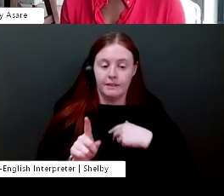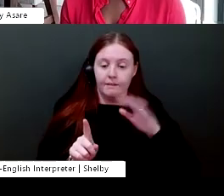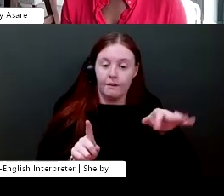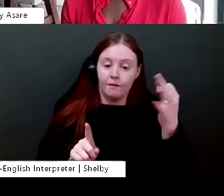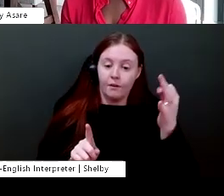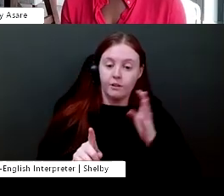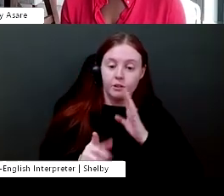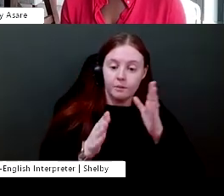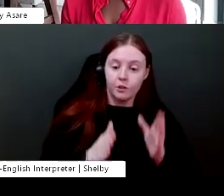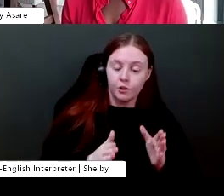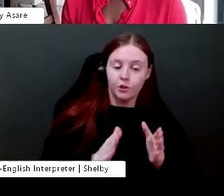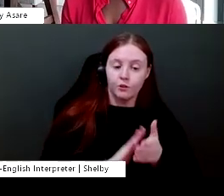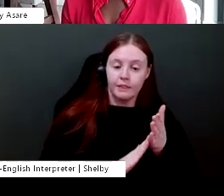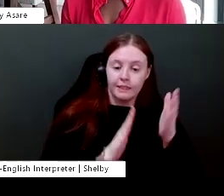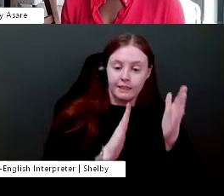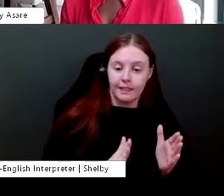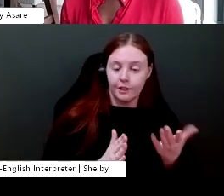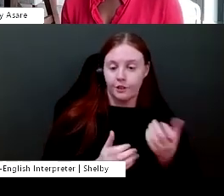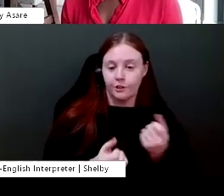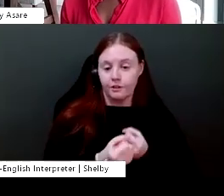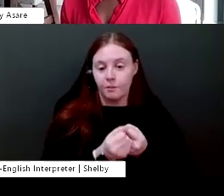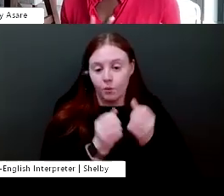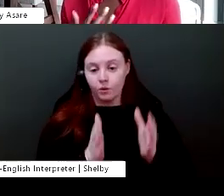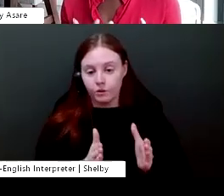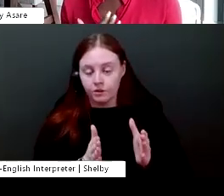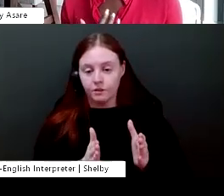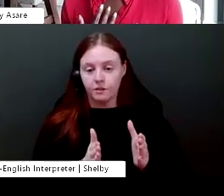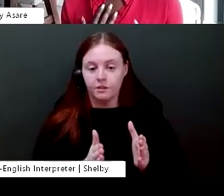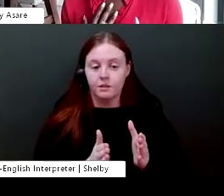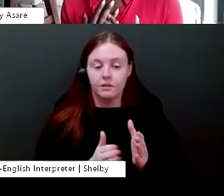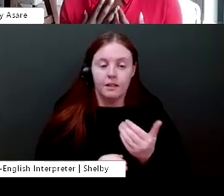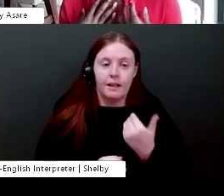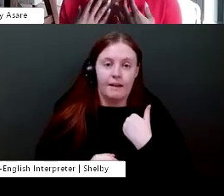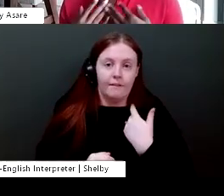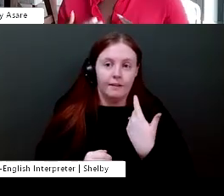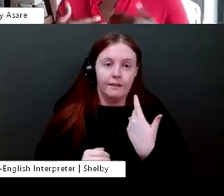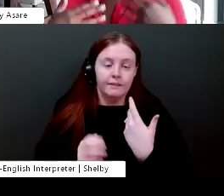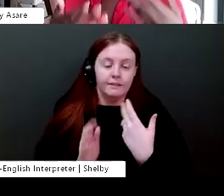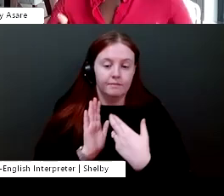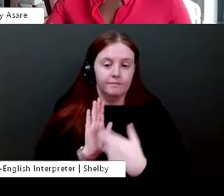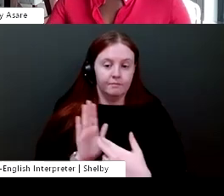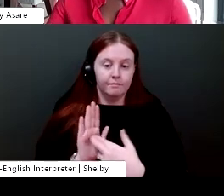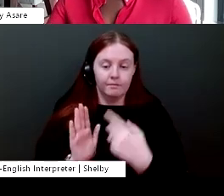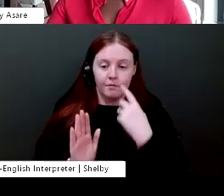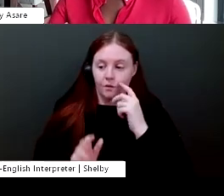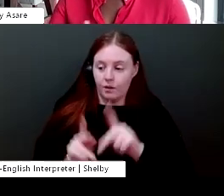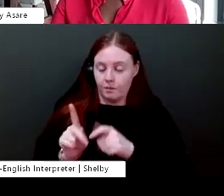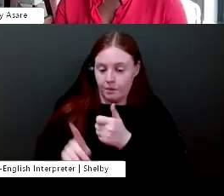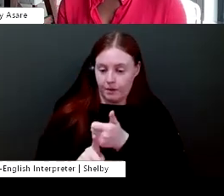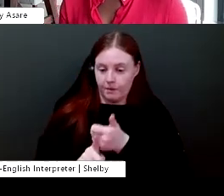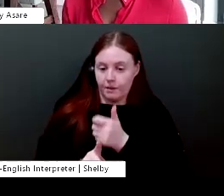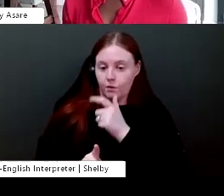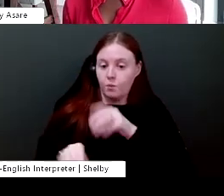navigators and facilitators and supports. Having representation in terms of the individuals that deliver the